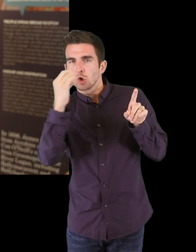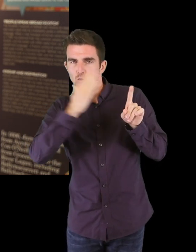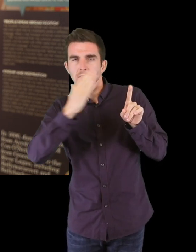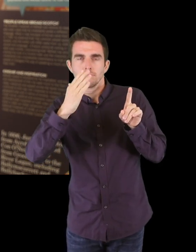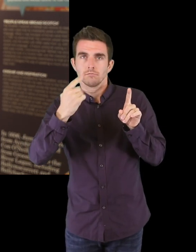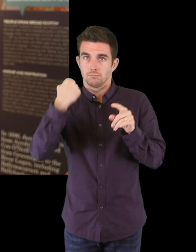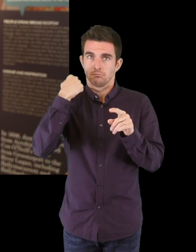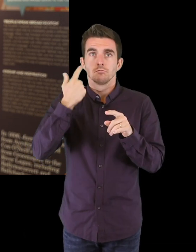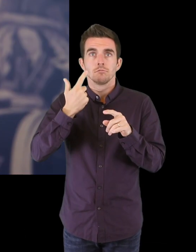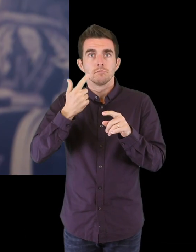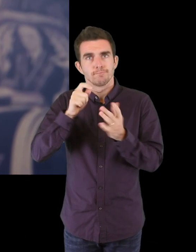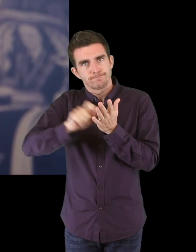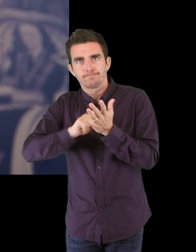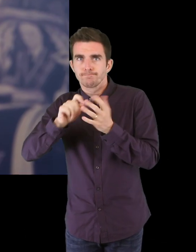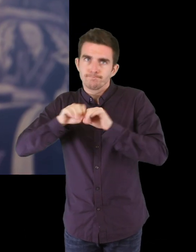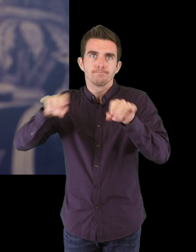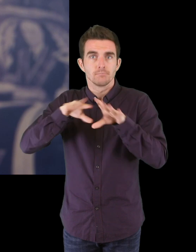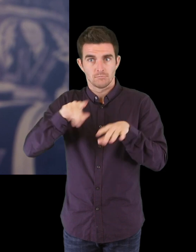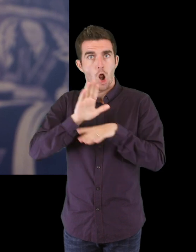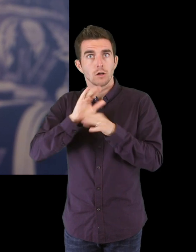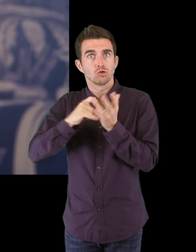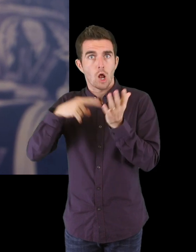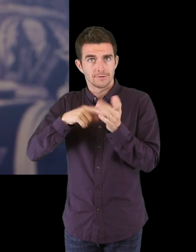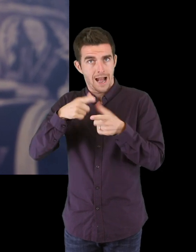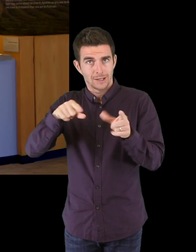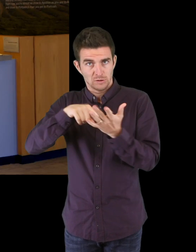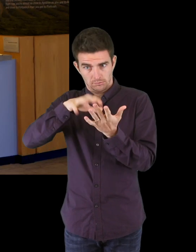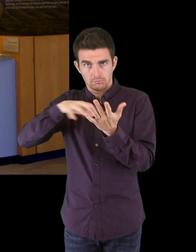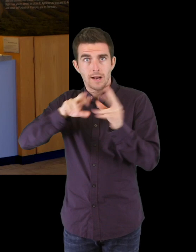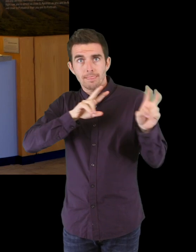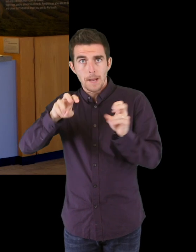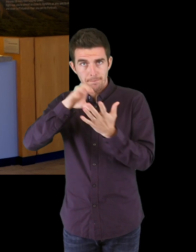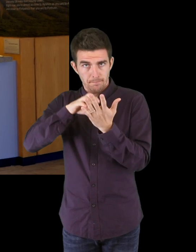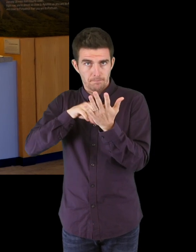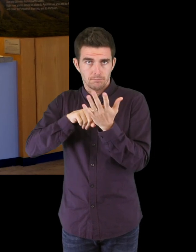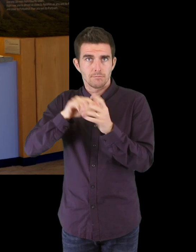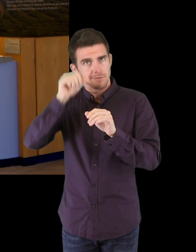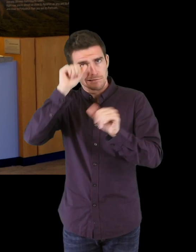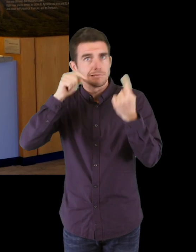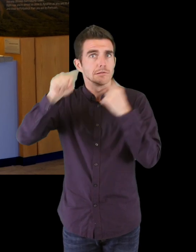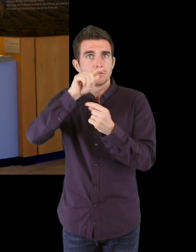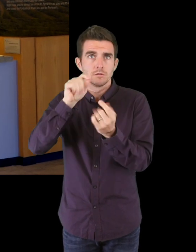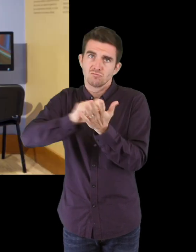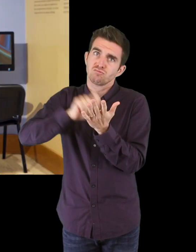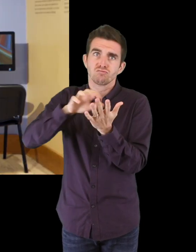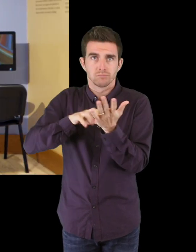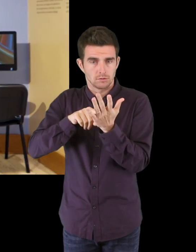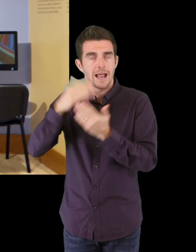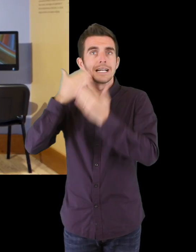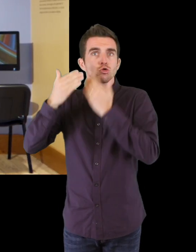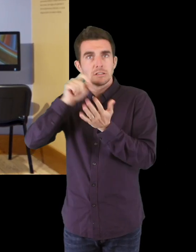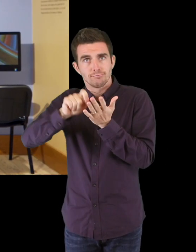number of poetry panels which explore Ulster Scots language and themes, with knowledgeable contributors who perform a range